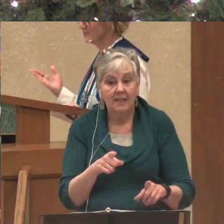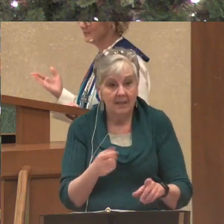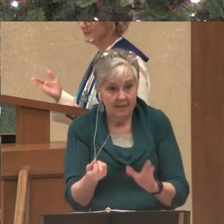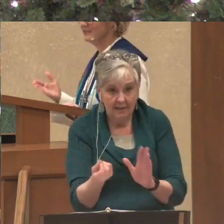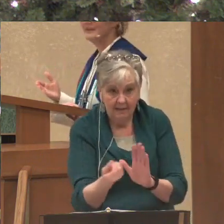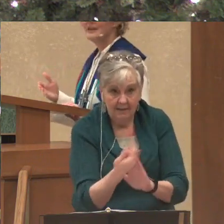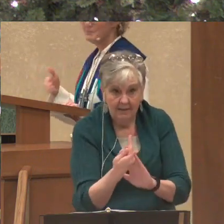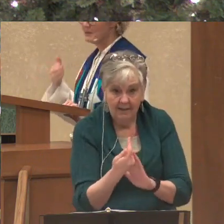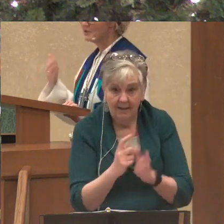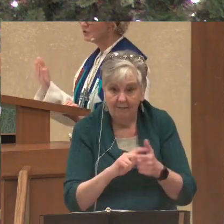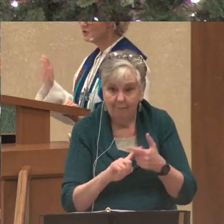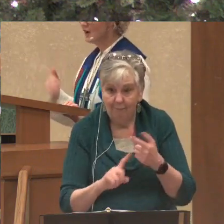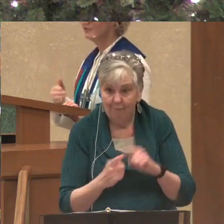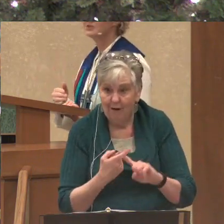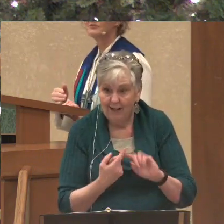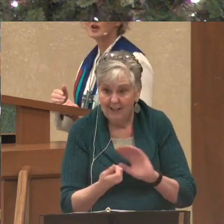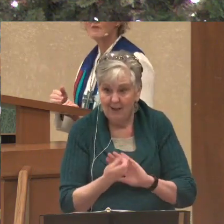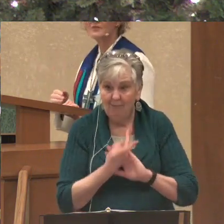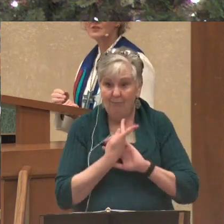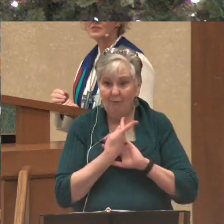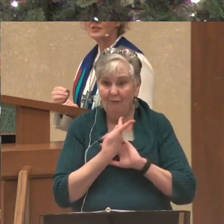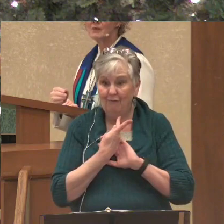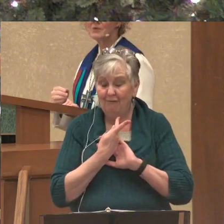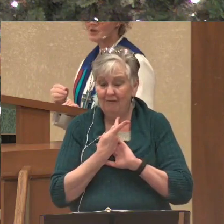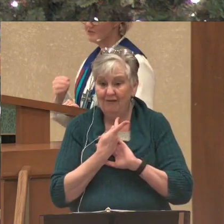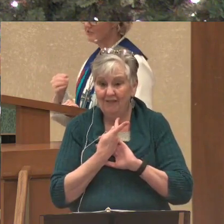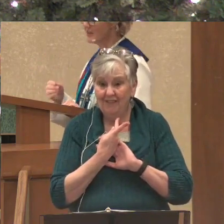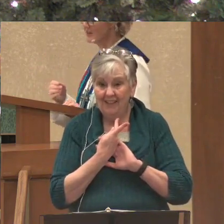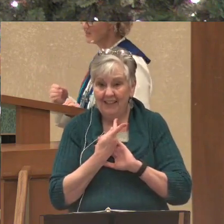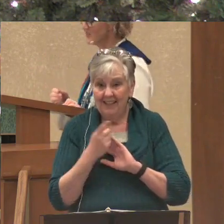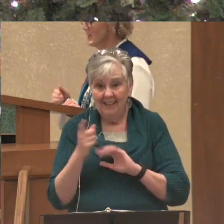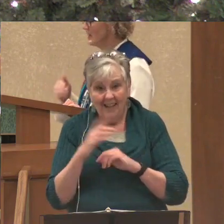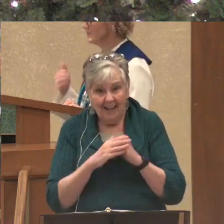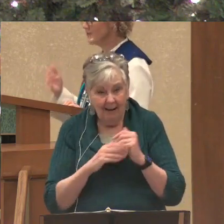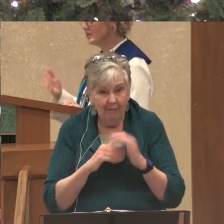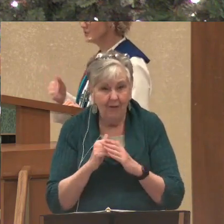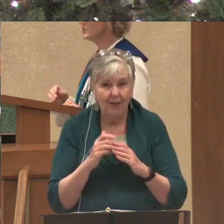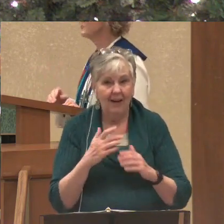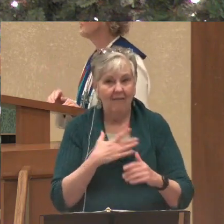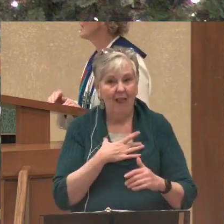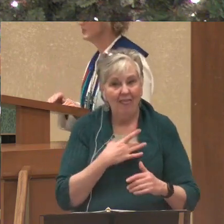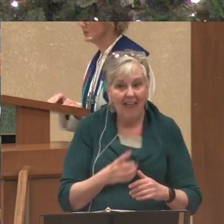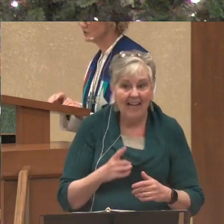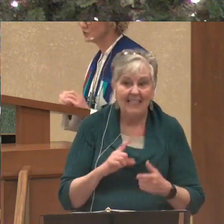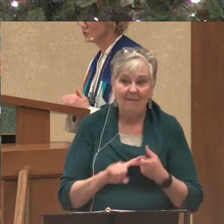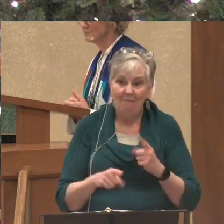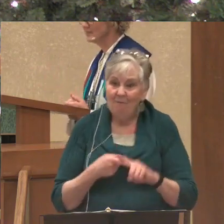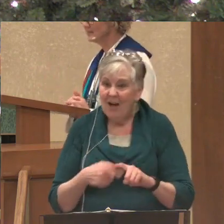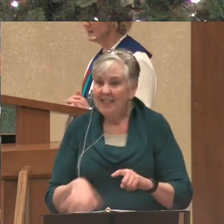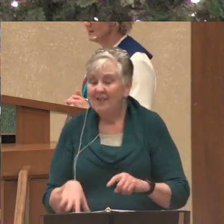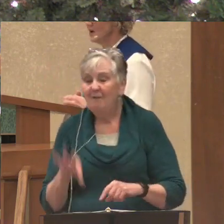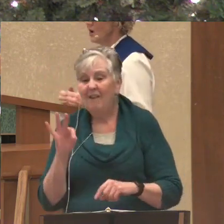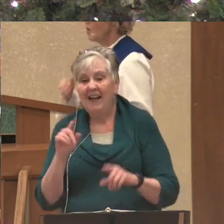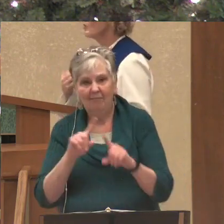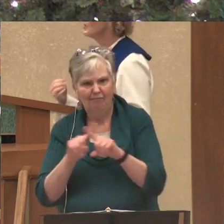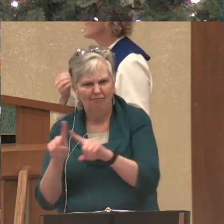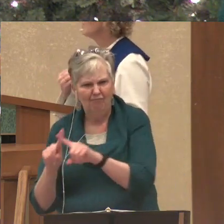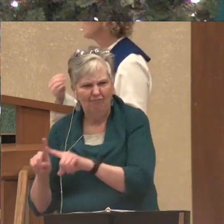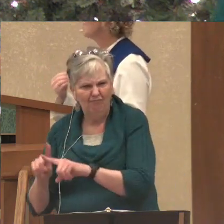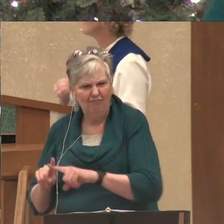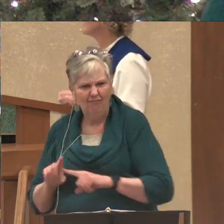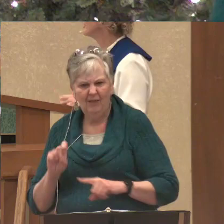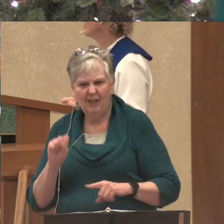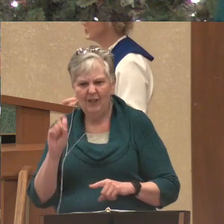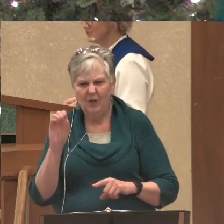peers. Maybe you have looked for comfort in the number of likes and friends that you find on social media, or in